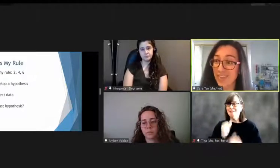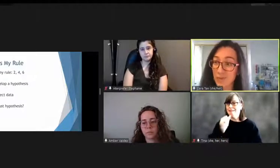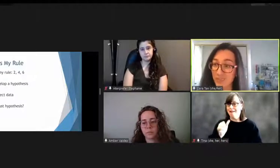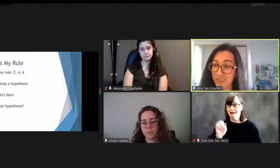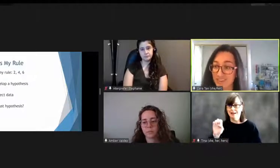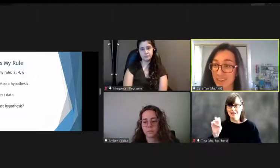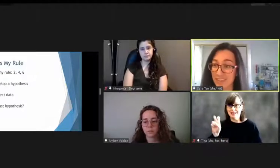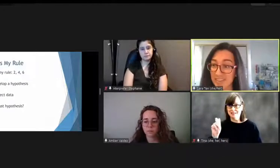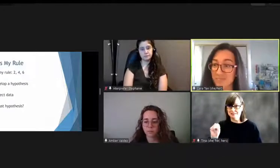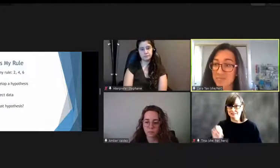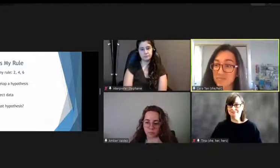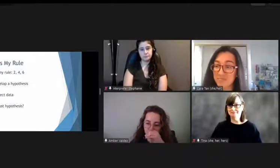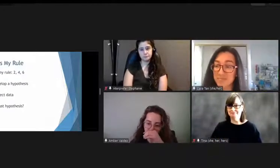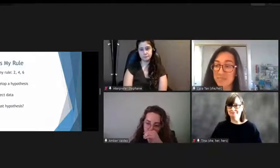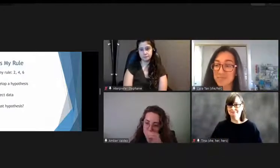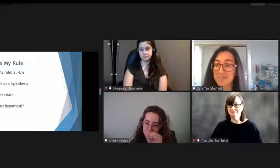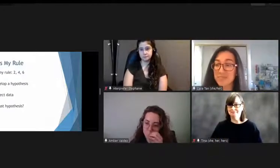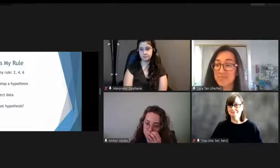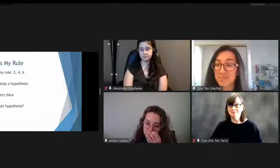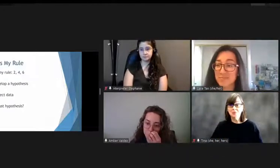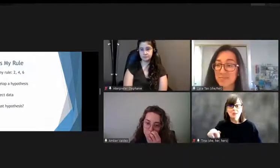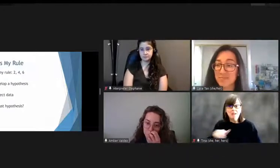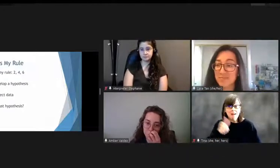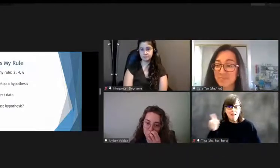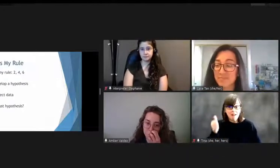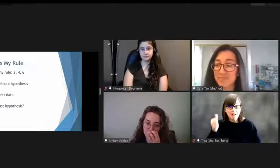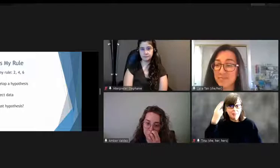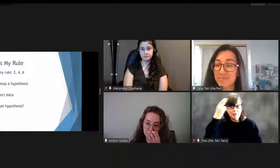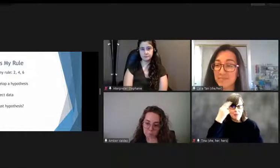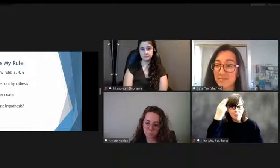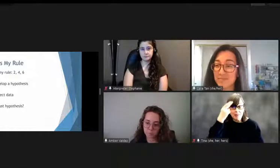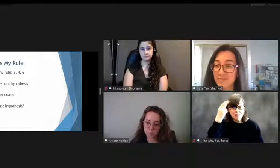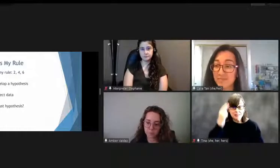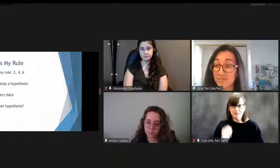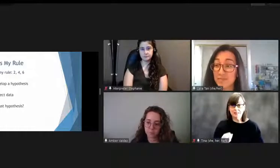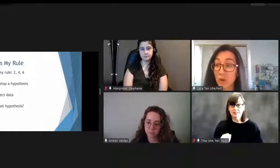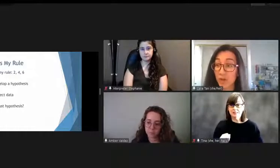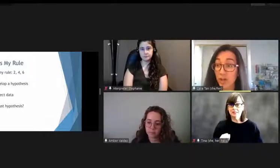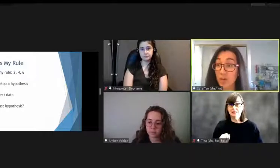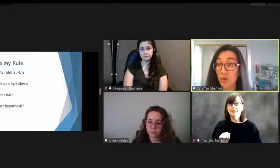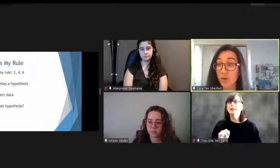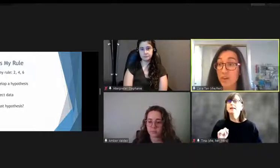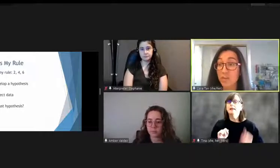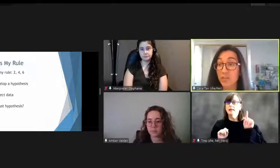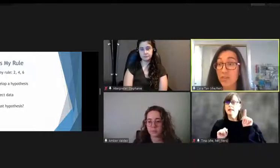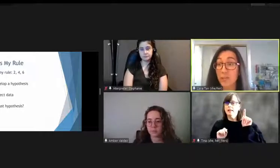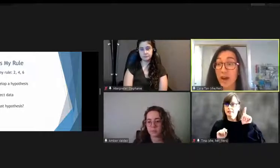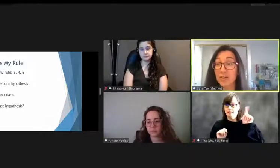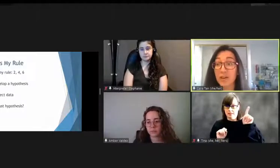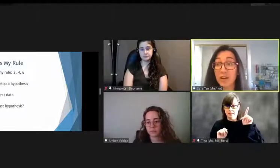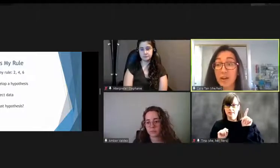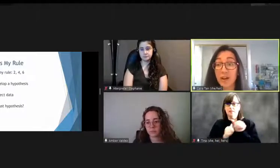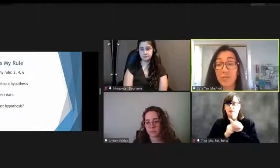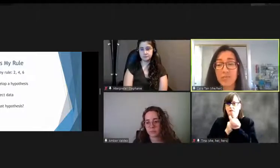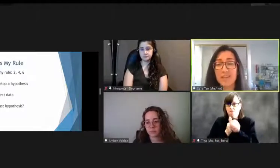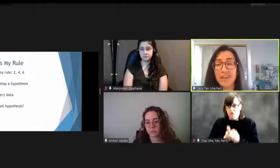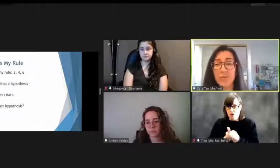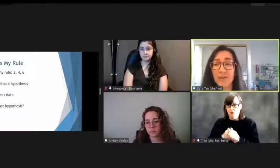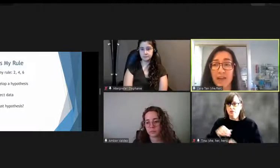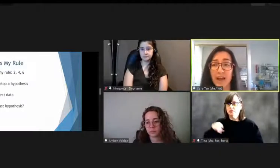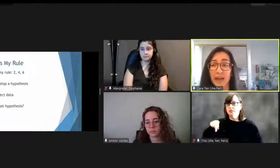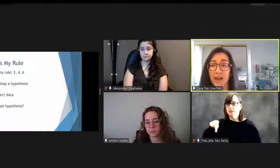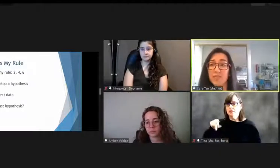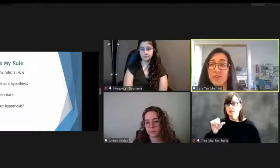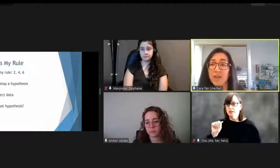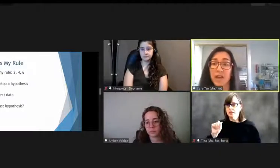that someone would like to test? Going by a specific pattern. Okay, going by a specific pattern. Does